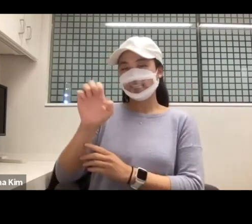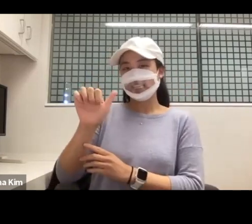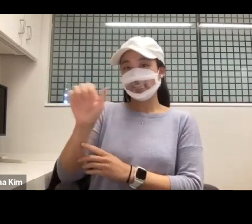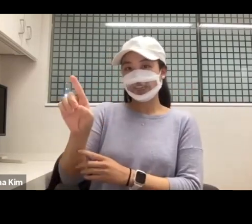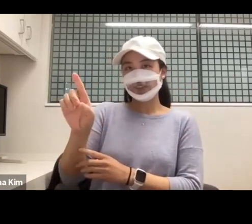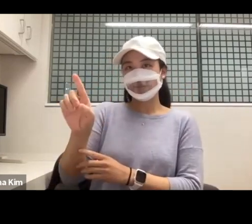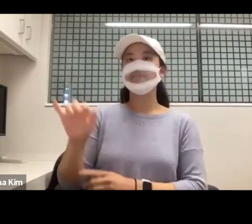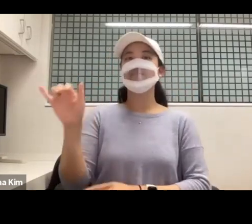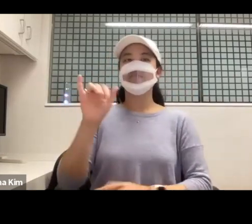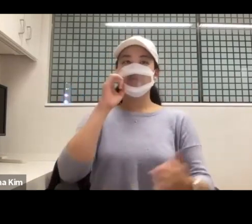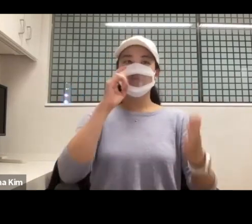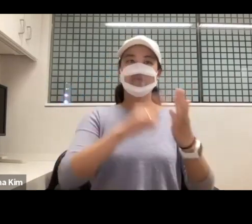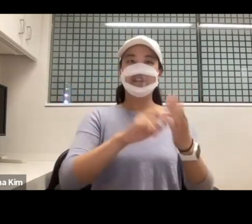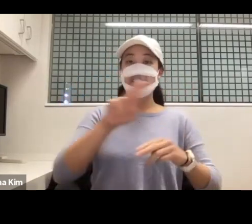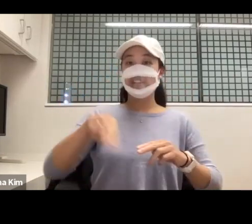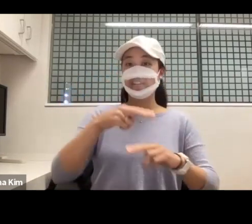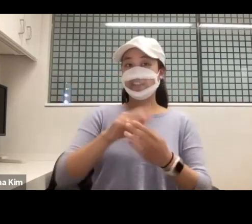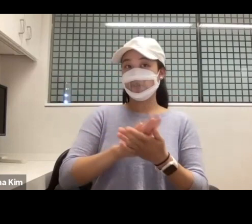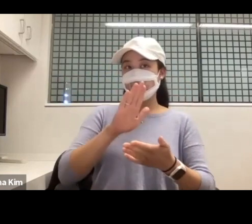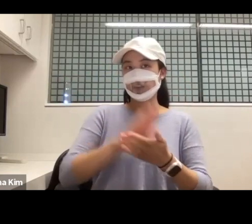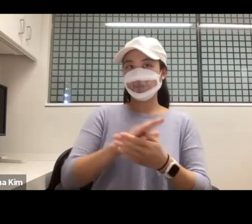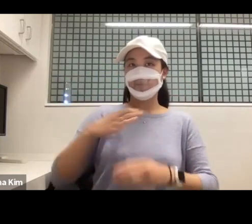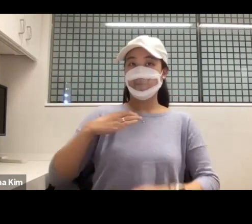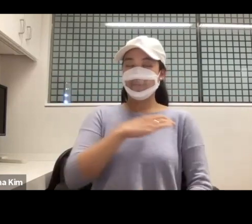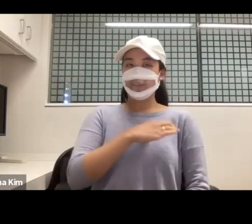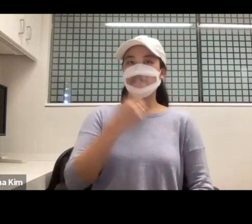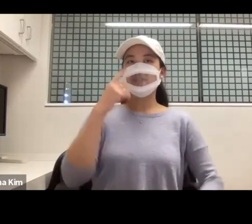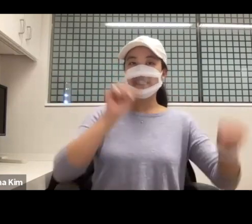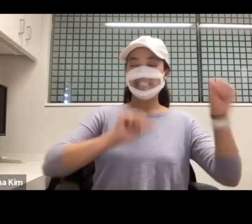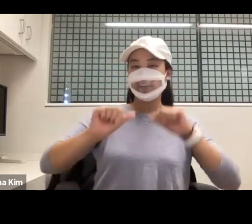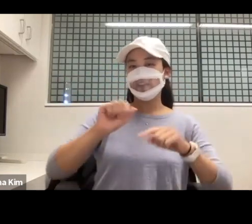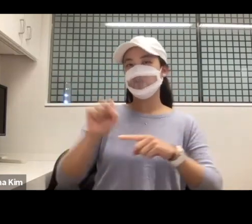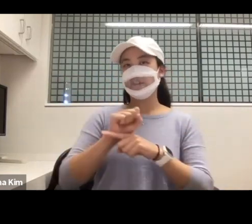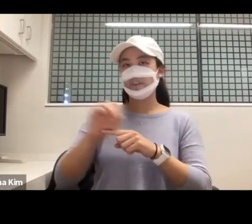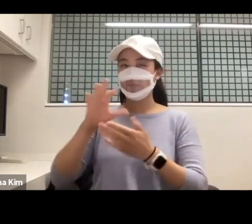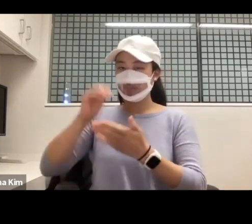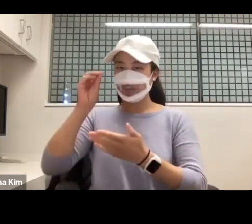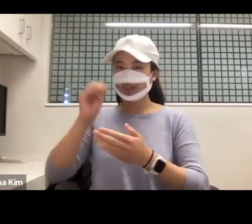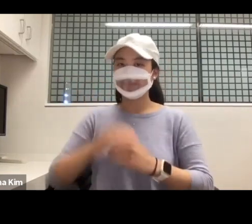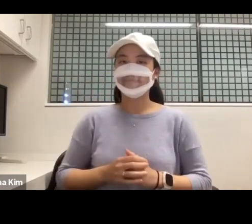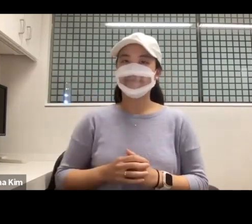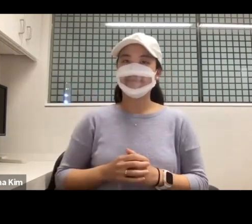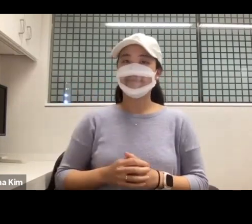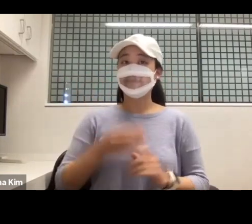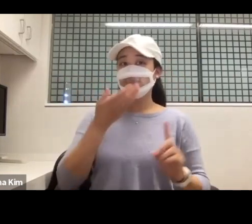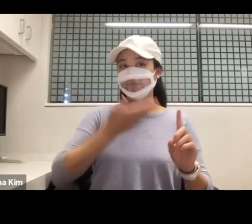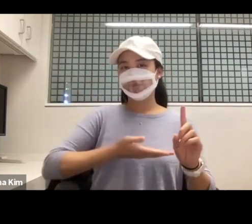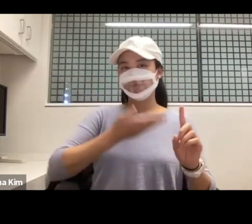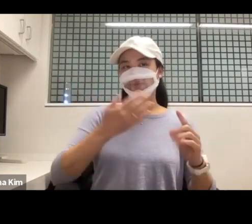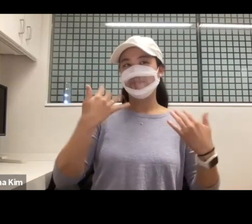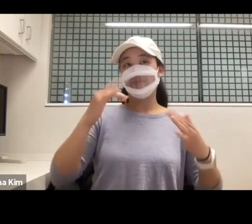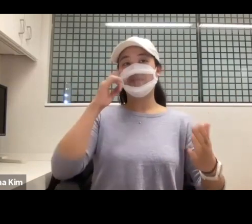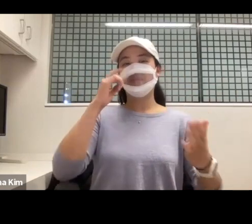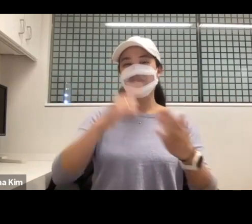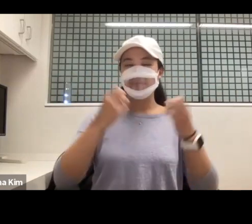and Academic Development, and is also appointed to the National Academies Committee on the Science and Practice